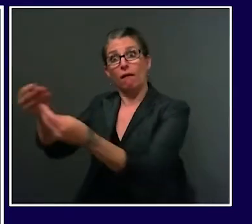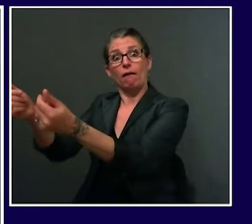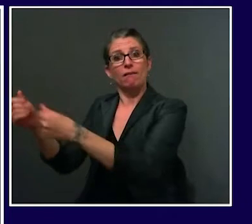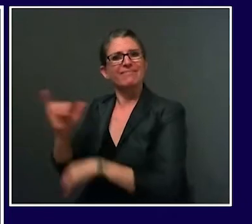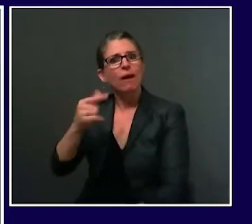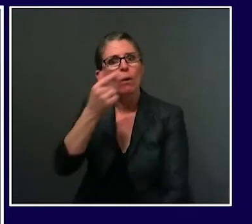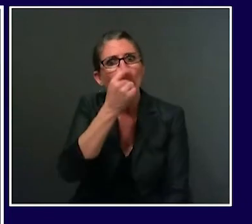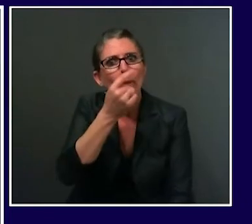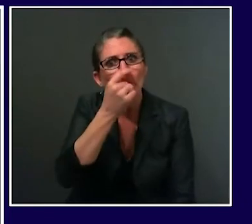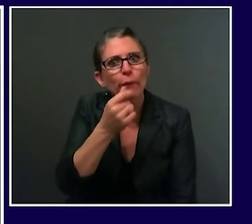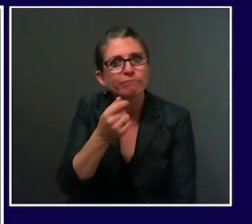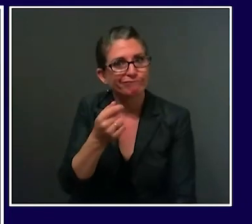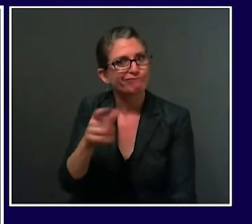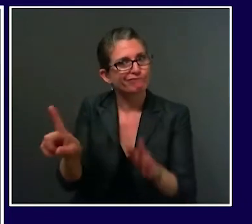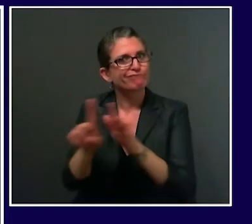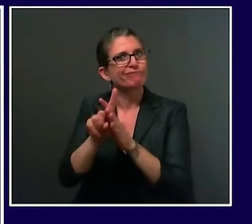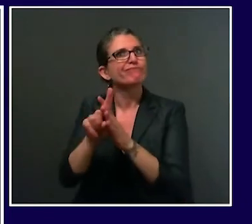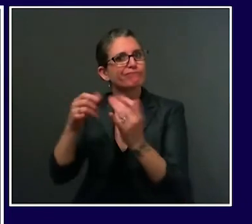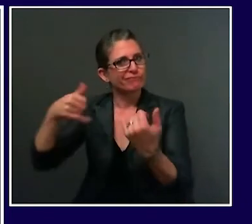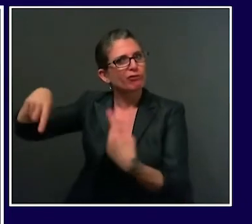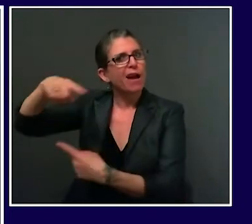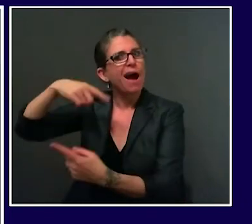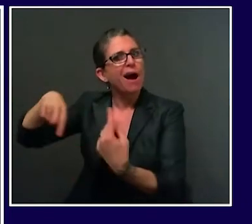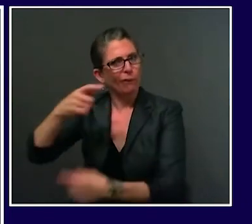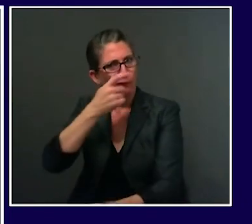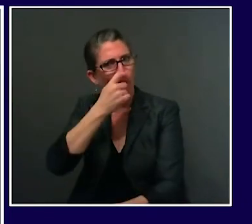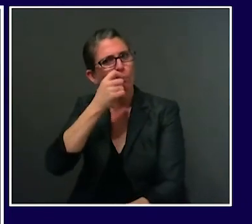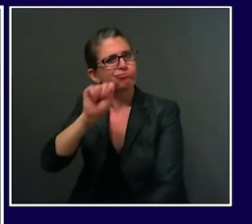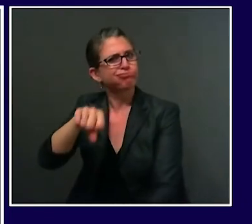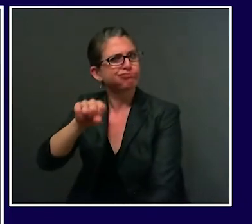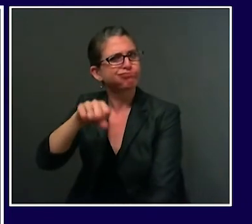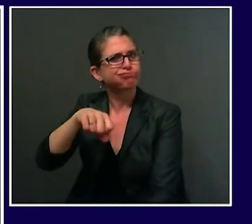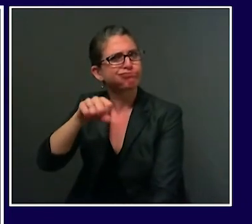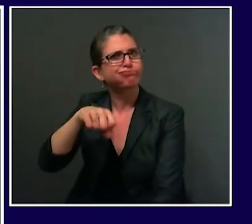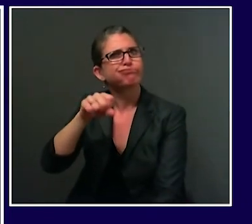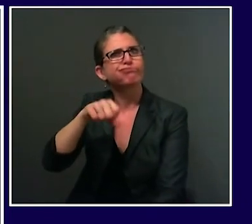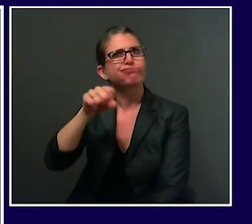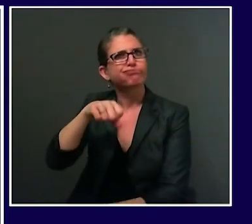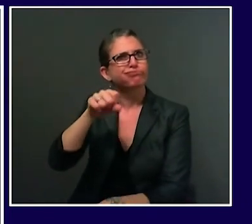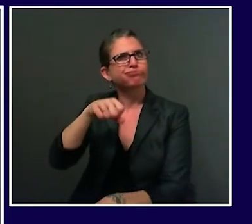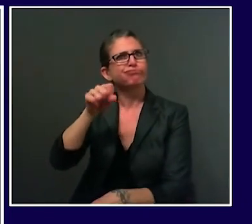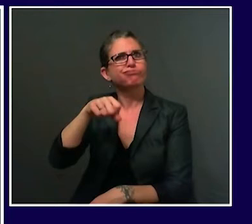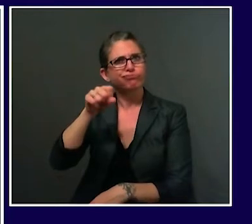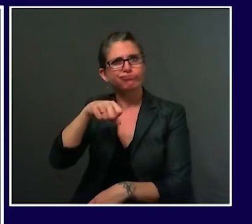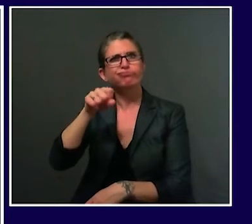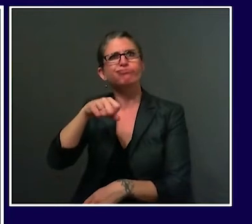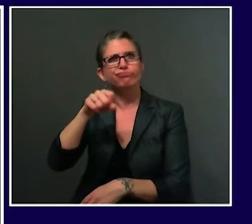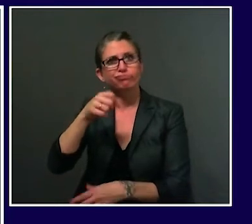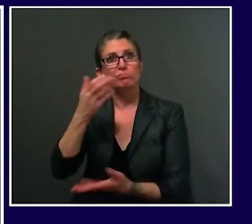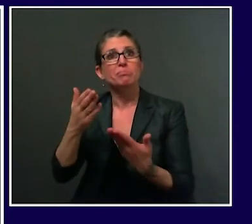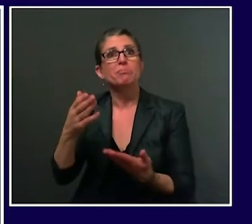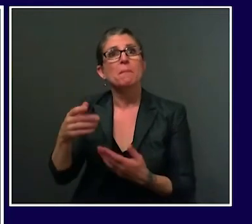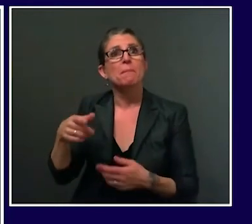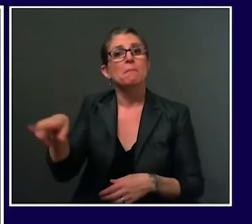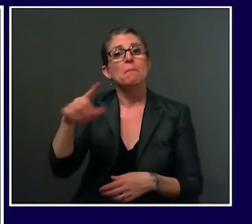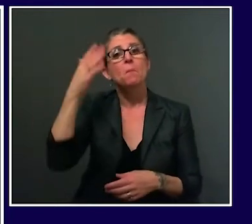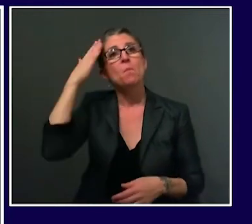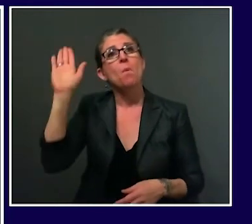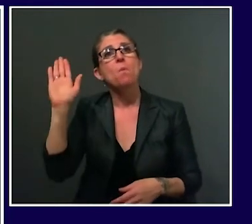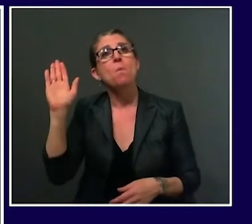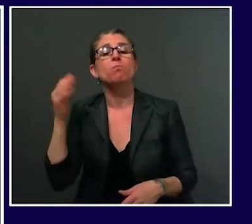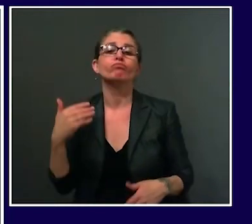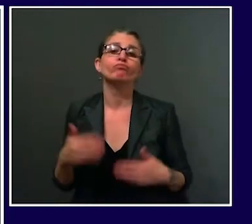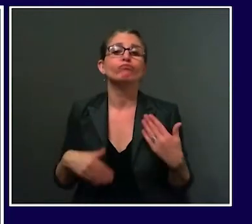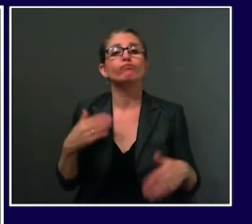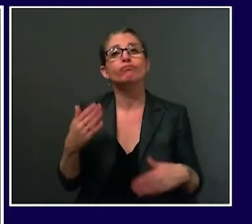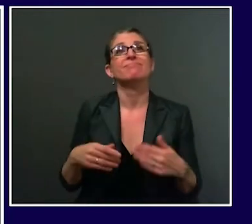is still floating around. And I don't know about you folks, but for me, anytime the seasons change, I usually have